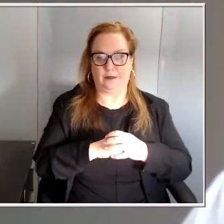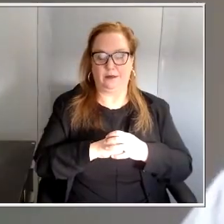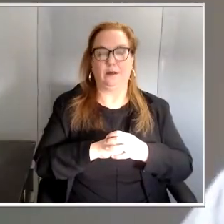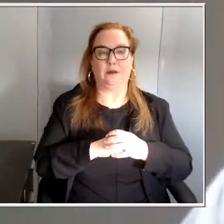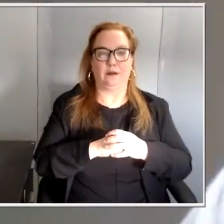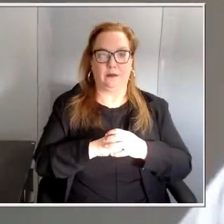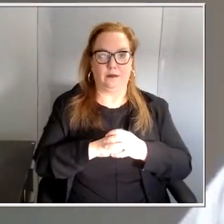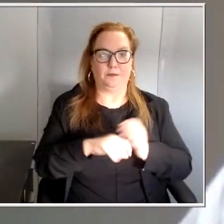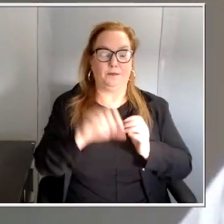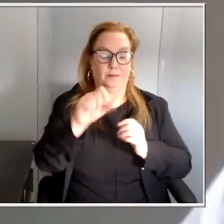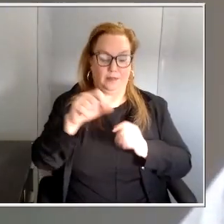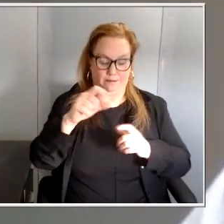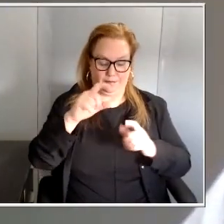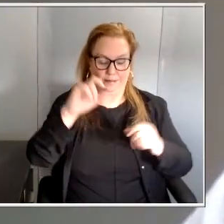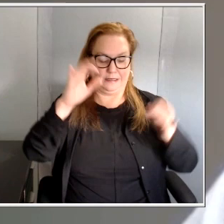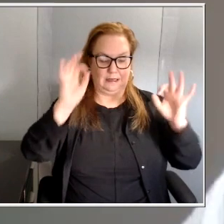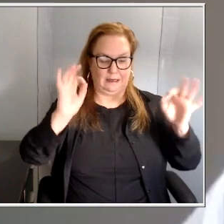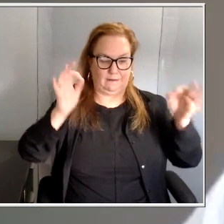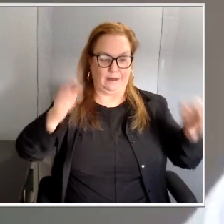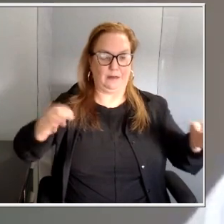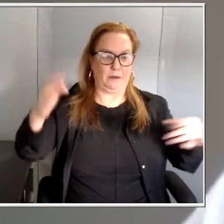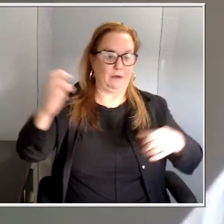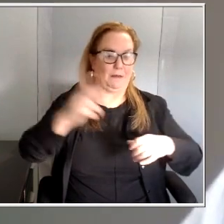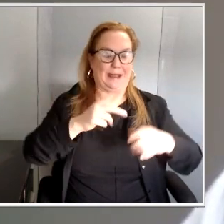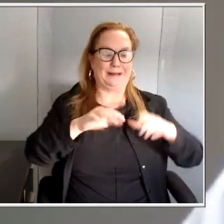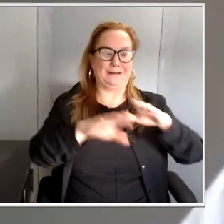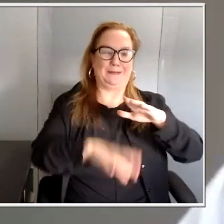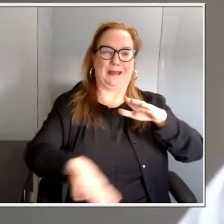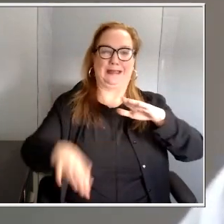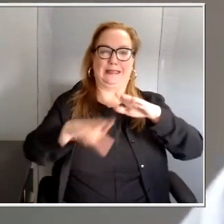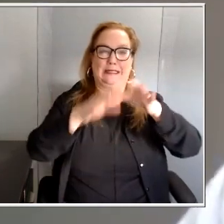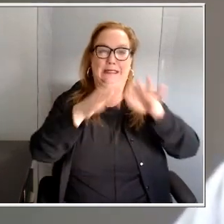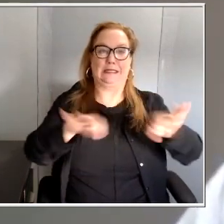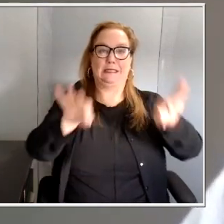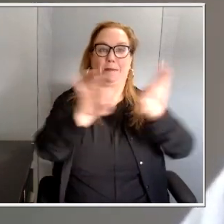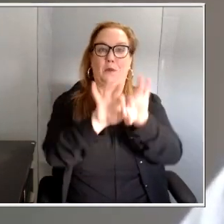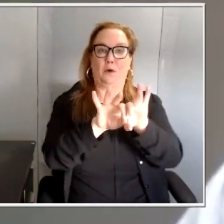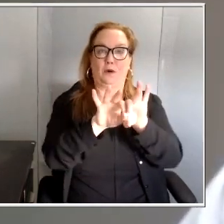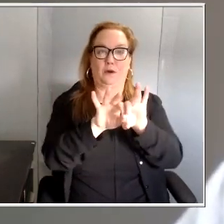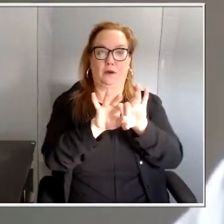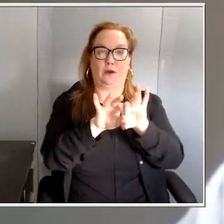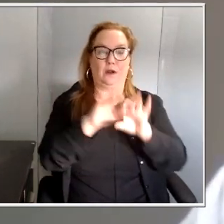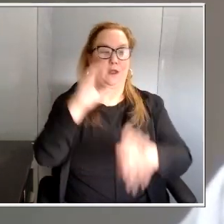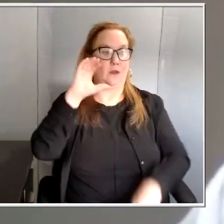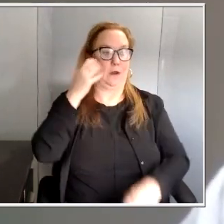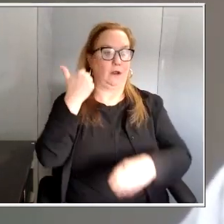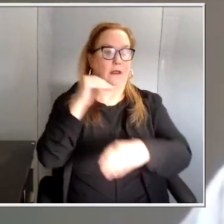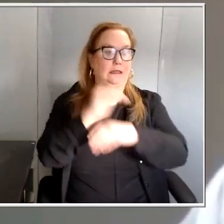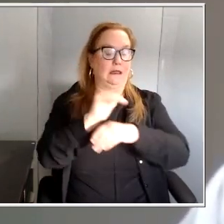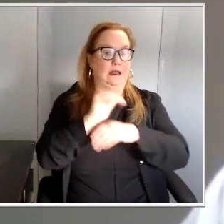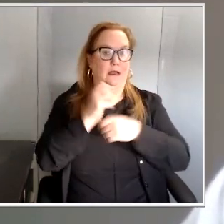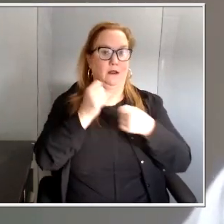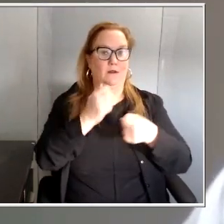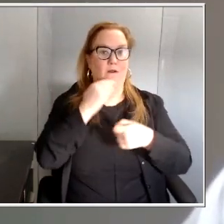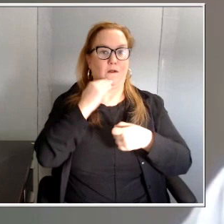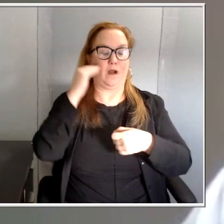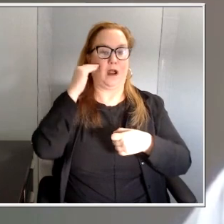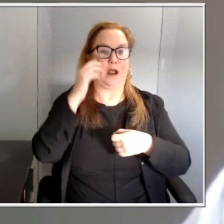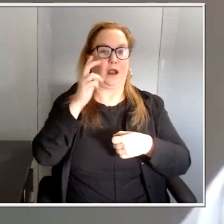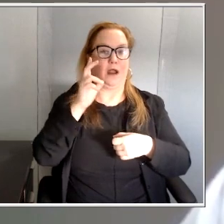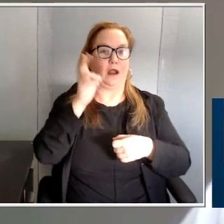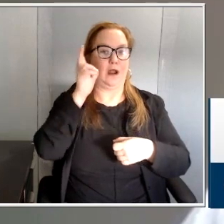went back to basics, and I think that's extremely important. Even on the radio last night on the way home, I heard a disc